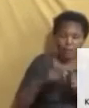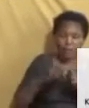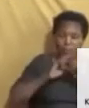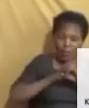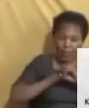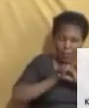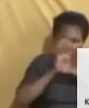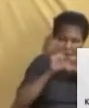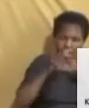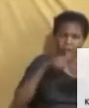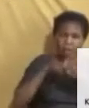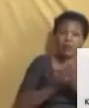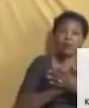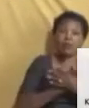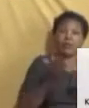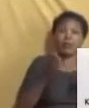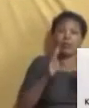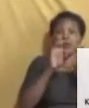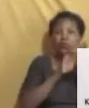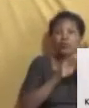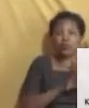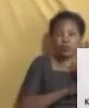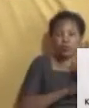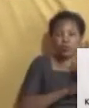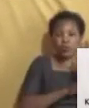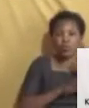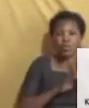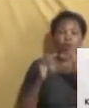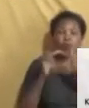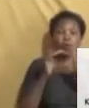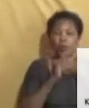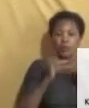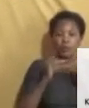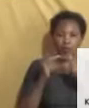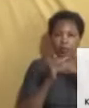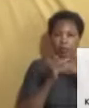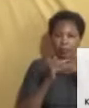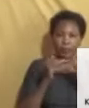clear in any constitutional democracy.